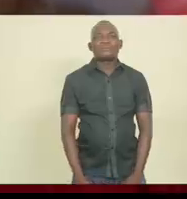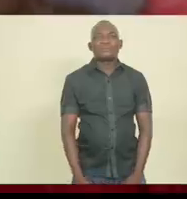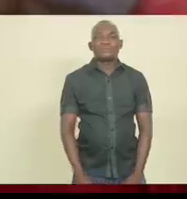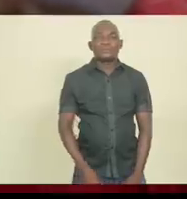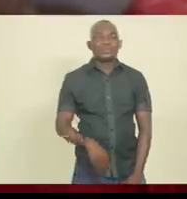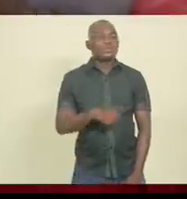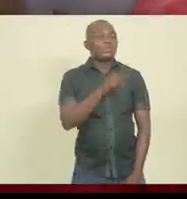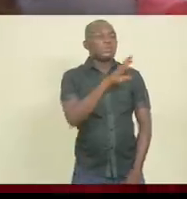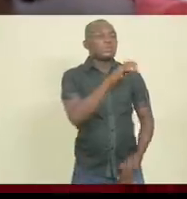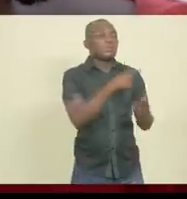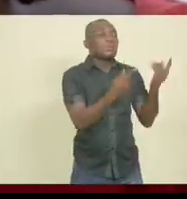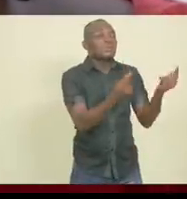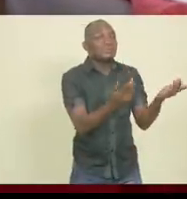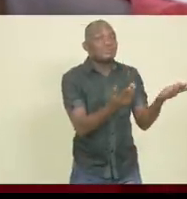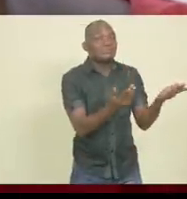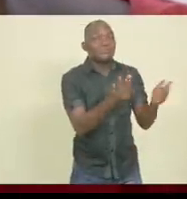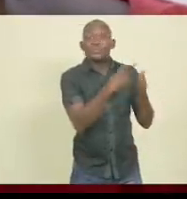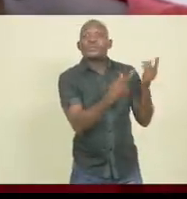So what are you going to do about it, Efua?